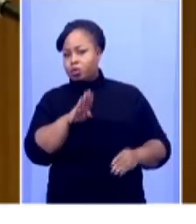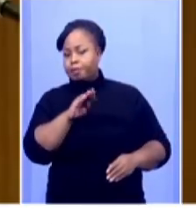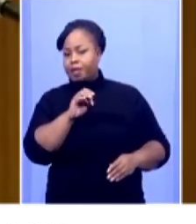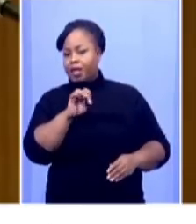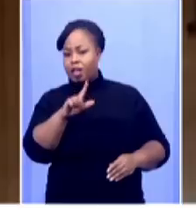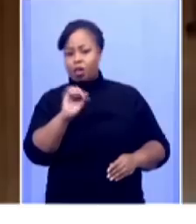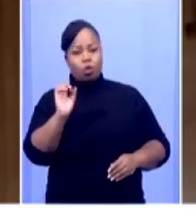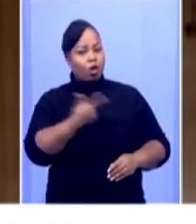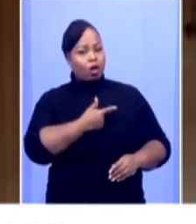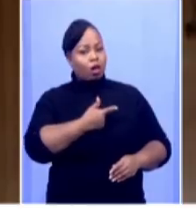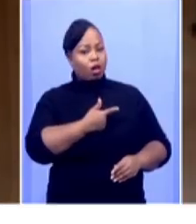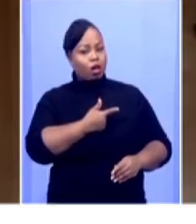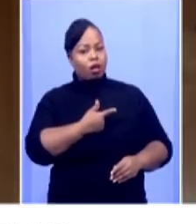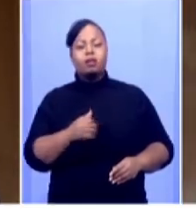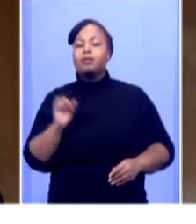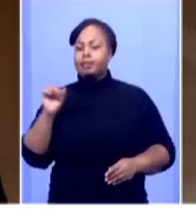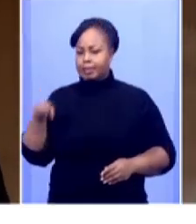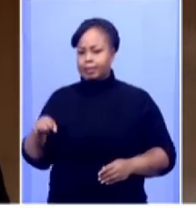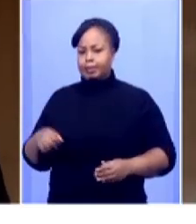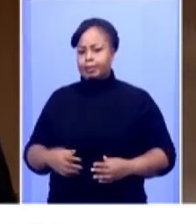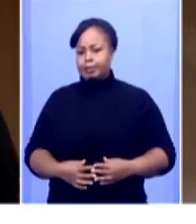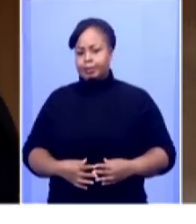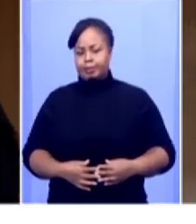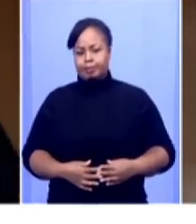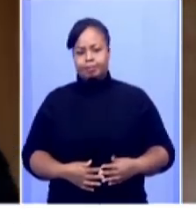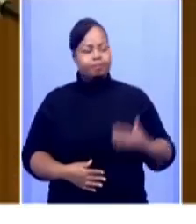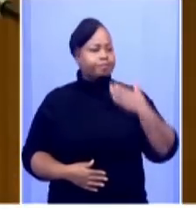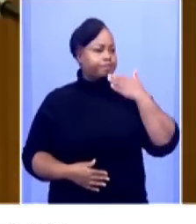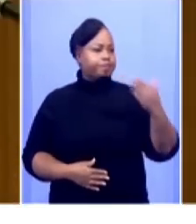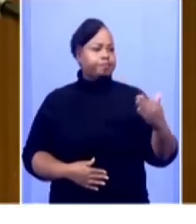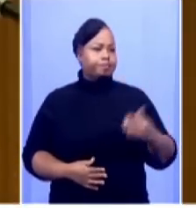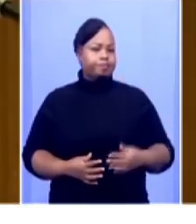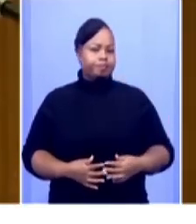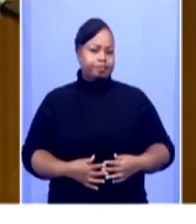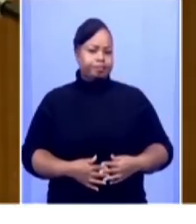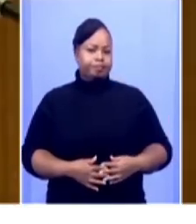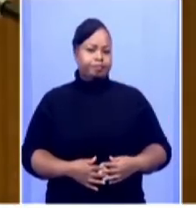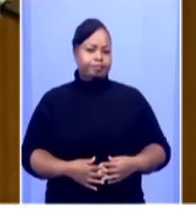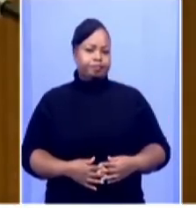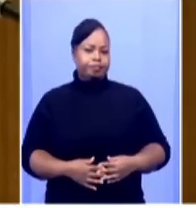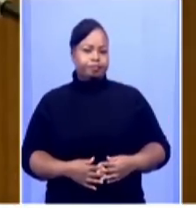Indeed. All of them on bail. Thank you.